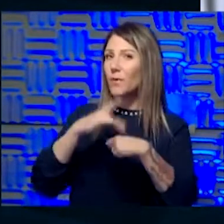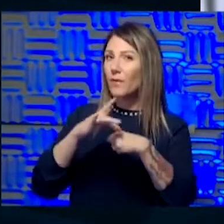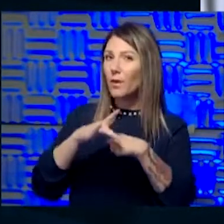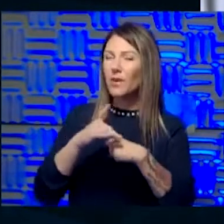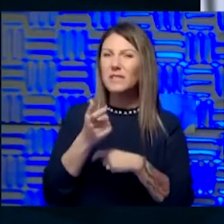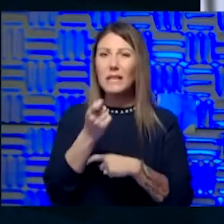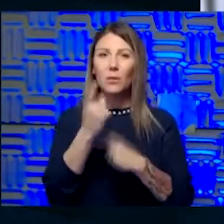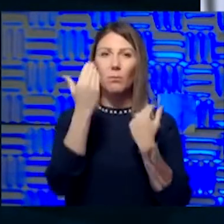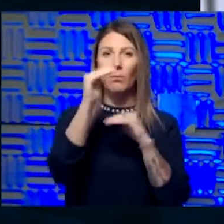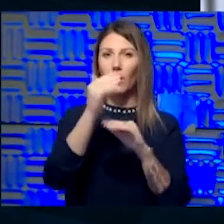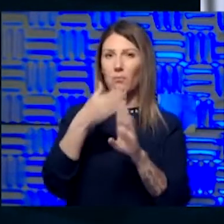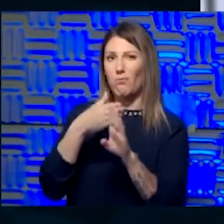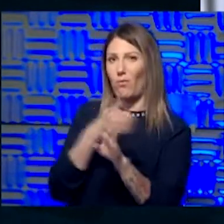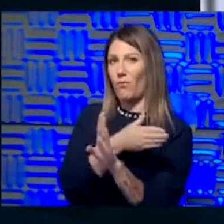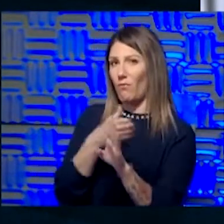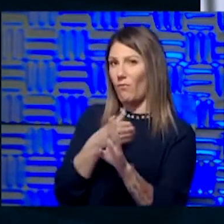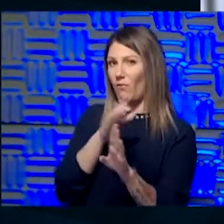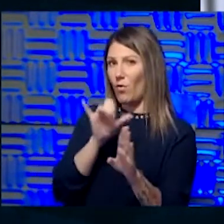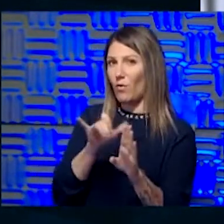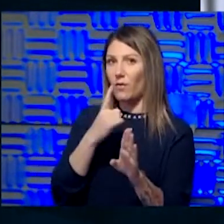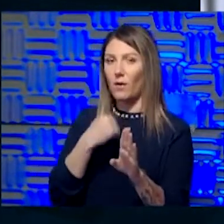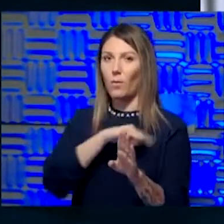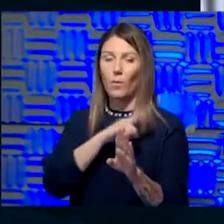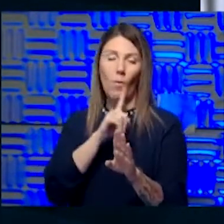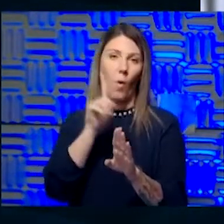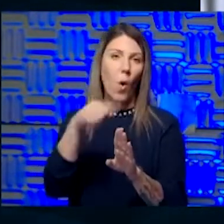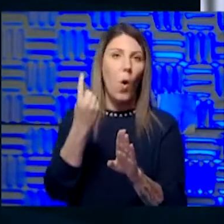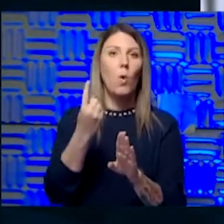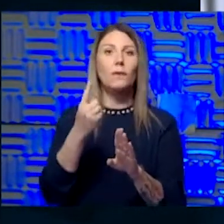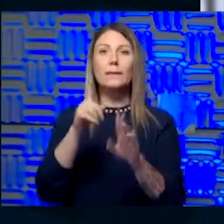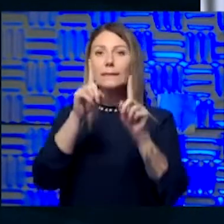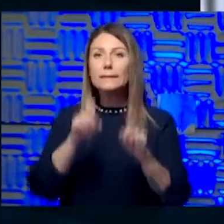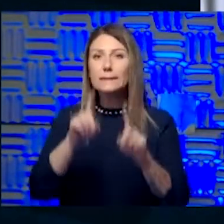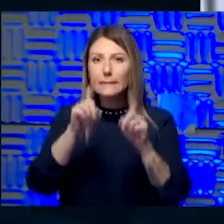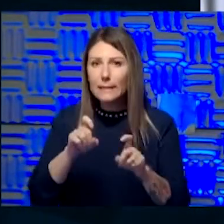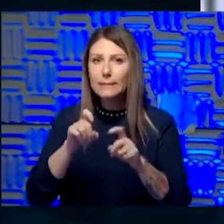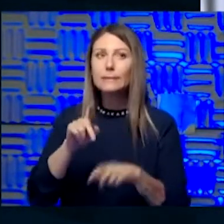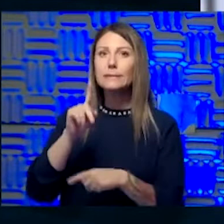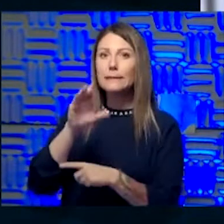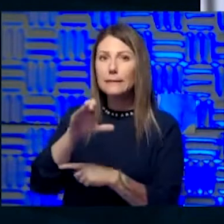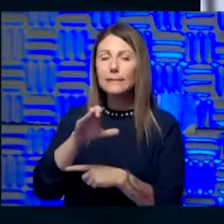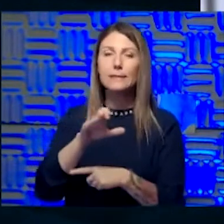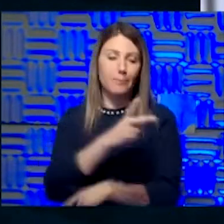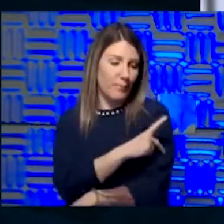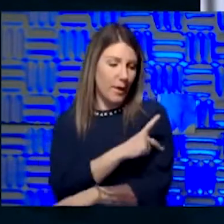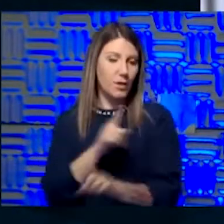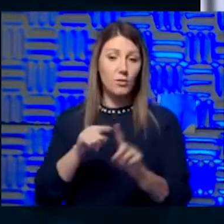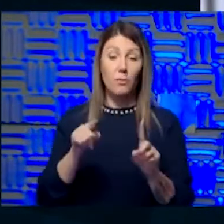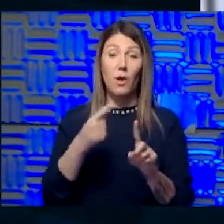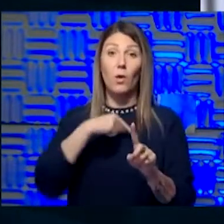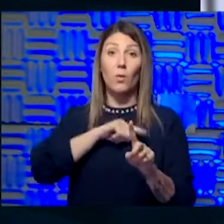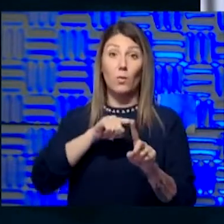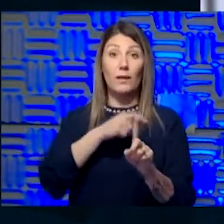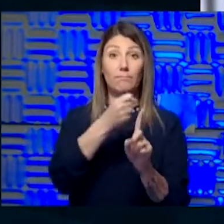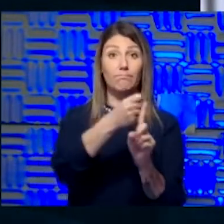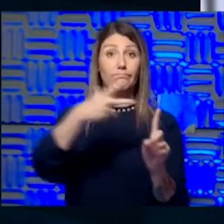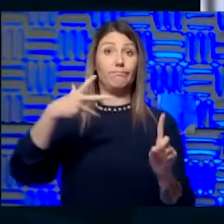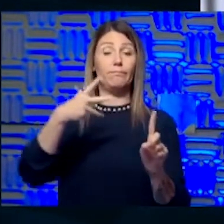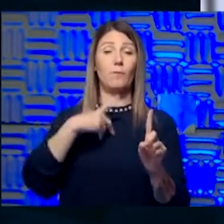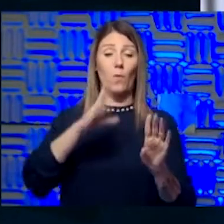limited prior to that, so we were only testing our TMC patients, but we just recently expanded our capacity, and so